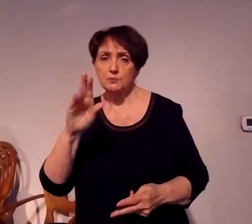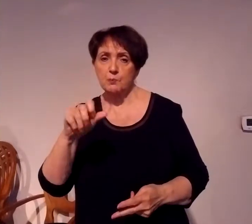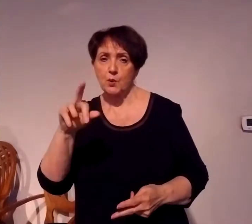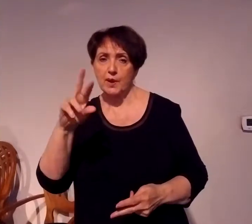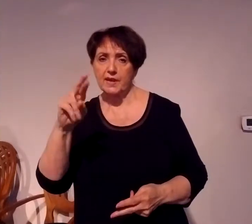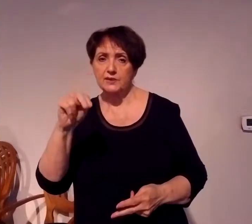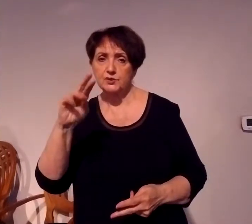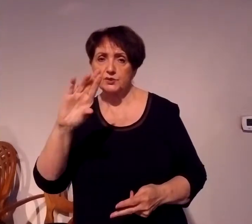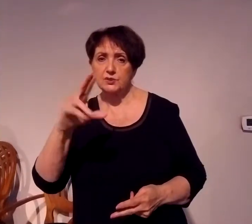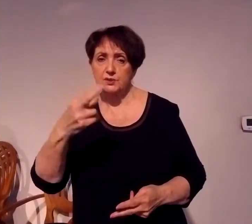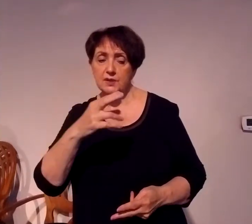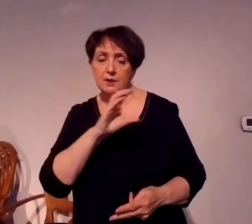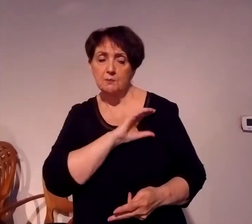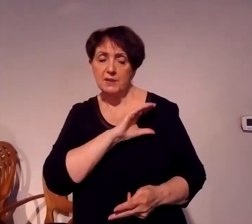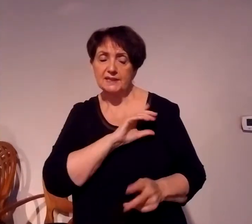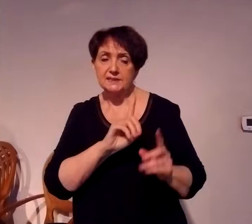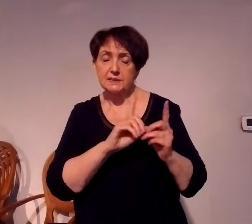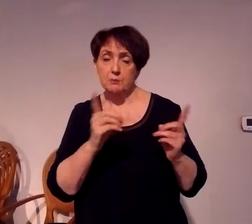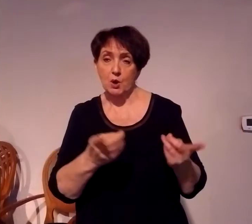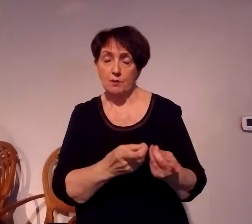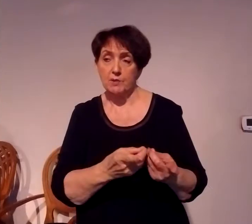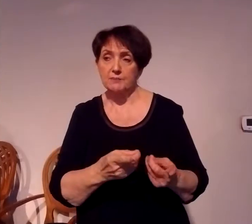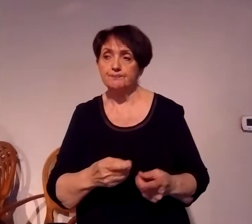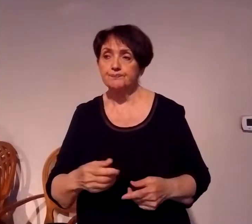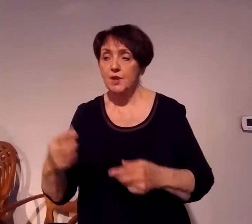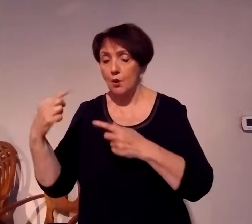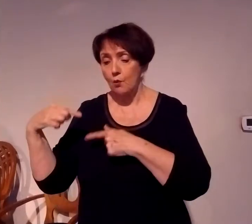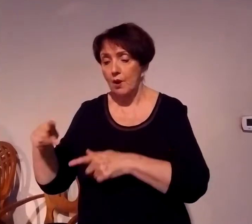do you know that while we were preparing for our wedding,